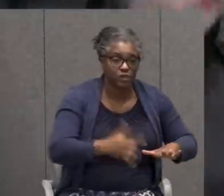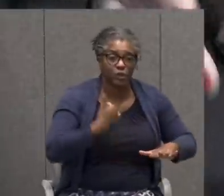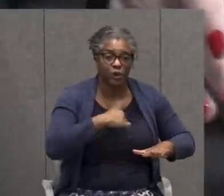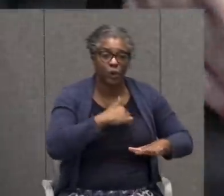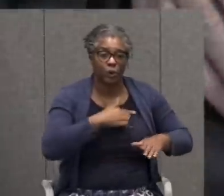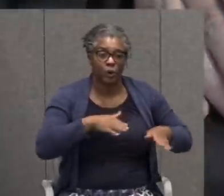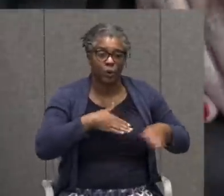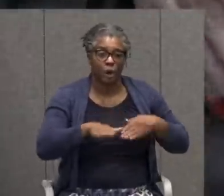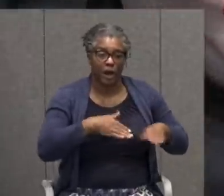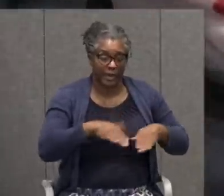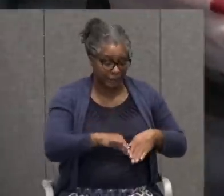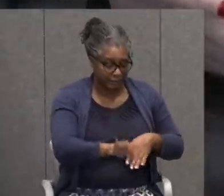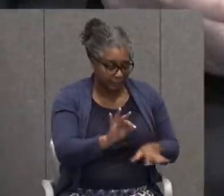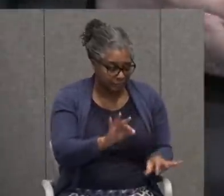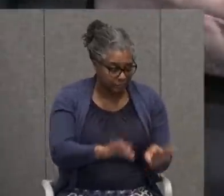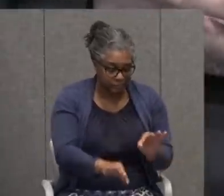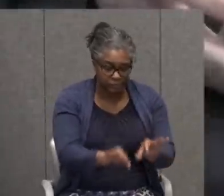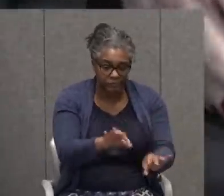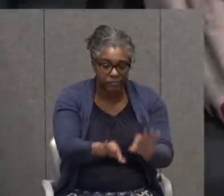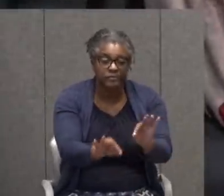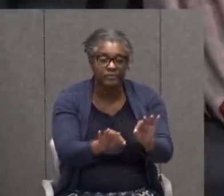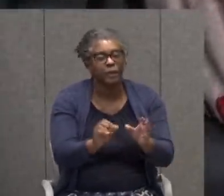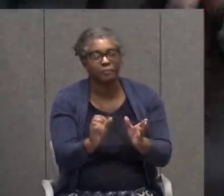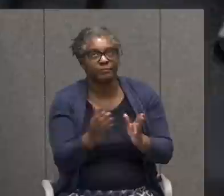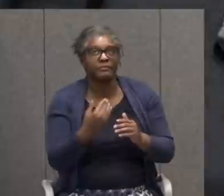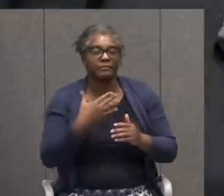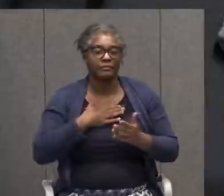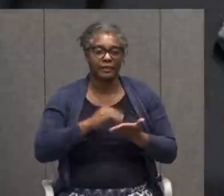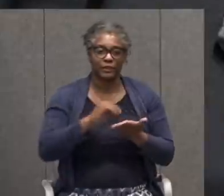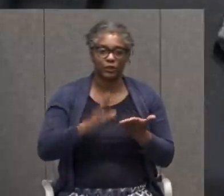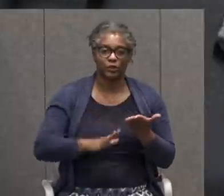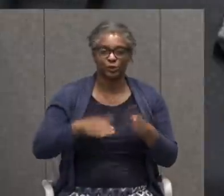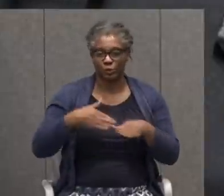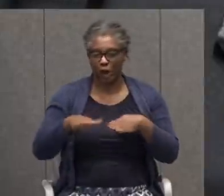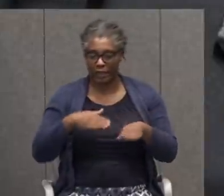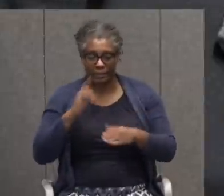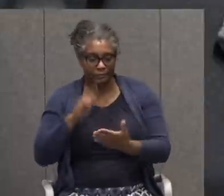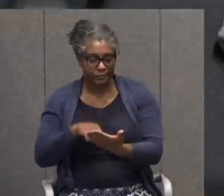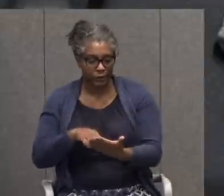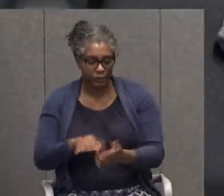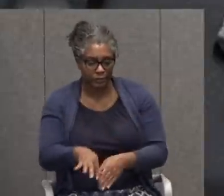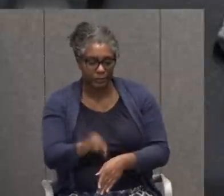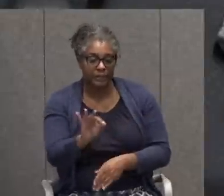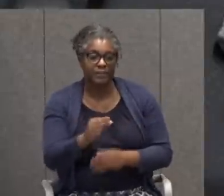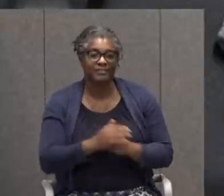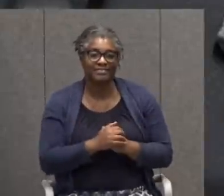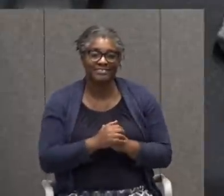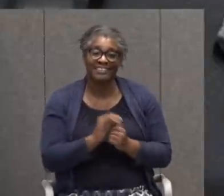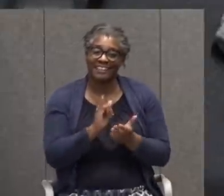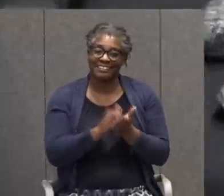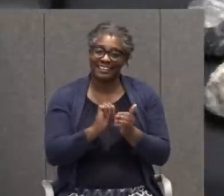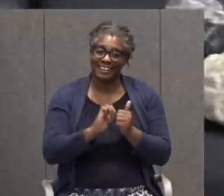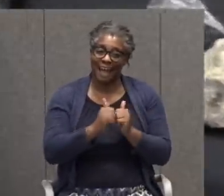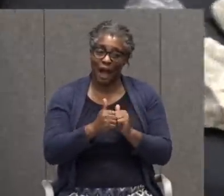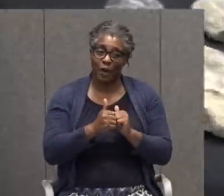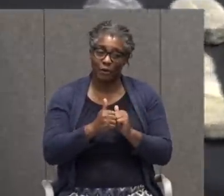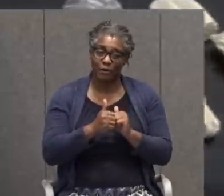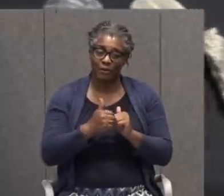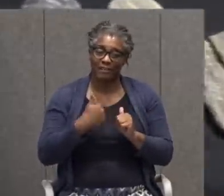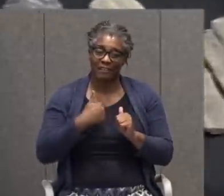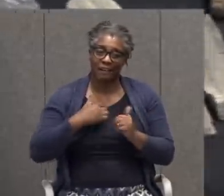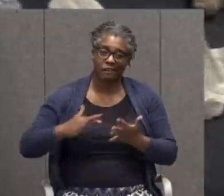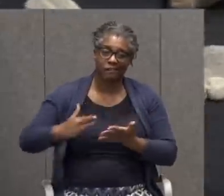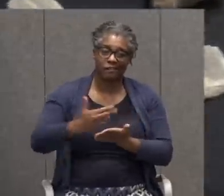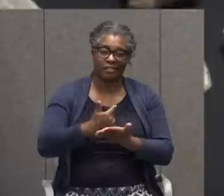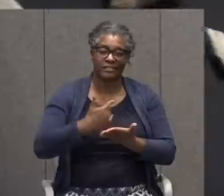were walking, and they found them and brought them to me. And so that's how I have developed the collection that I've got.